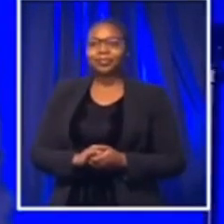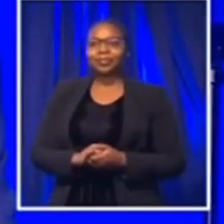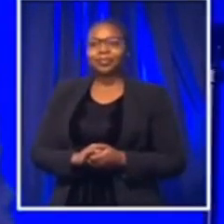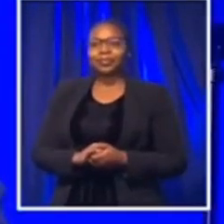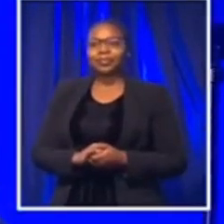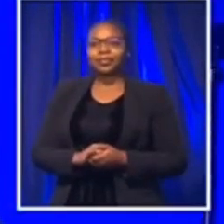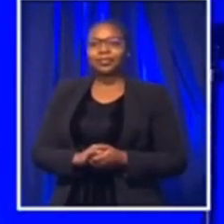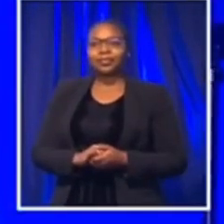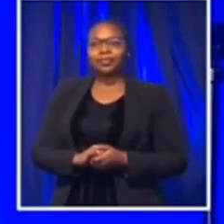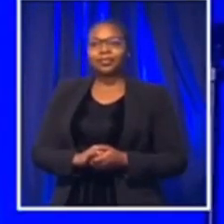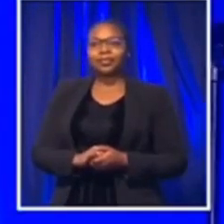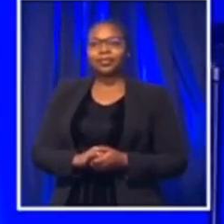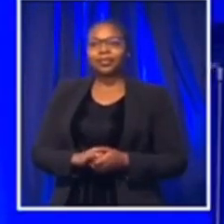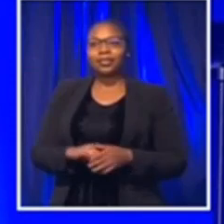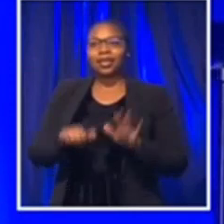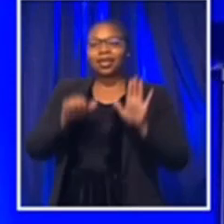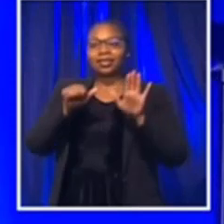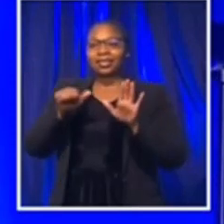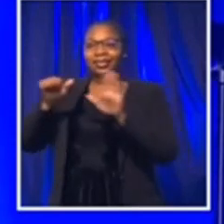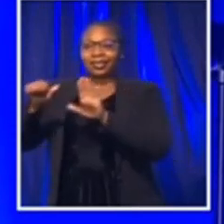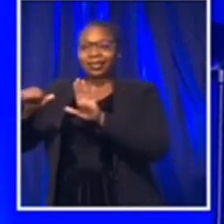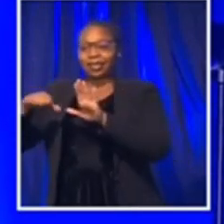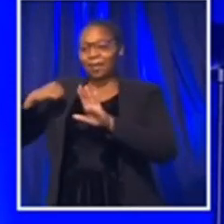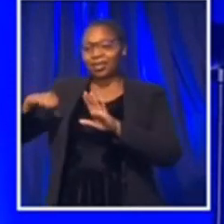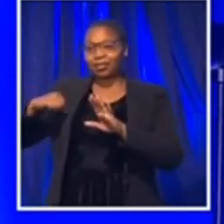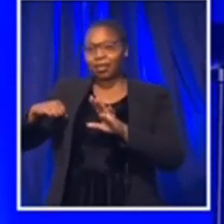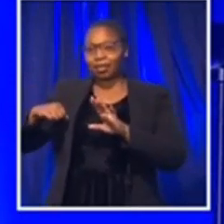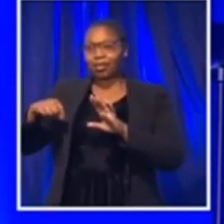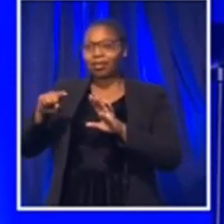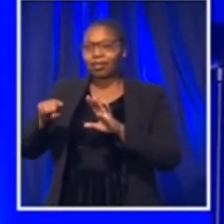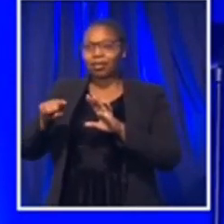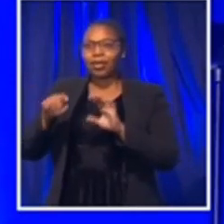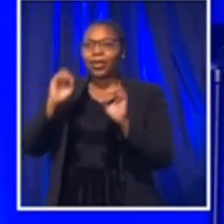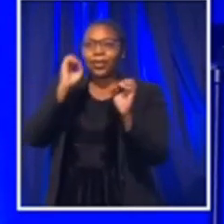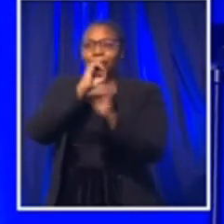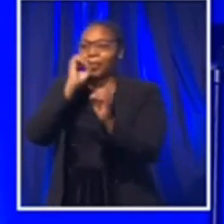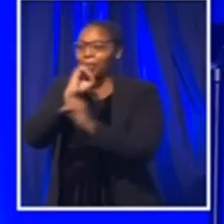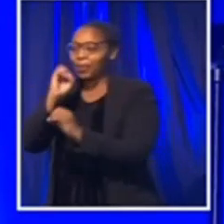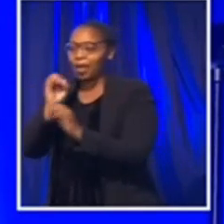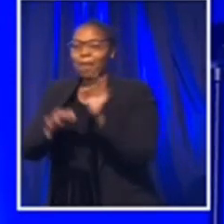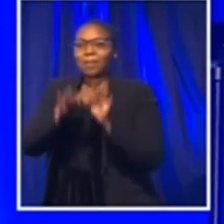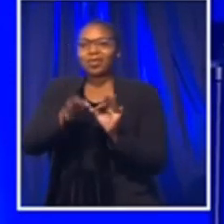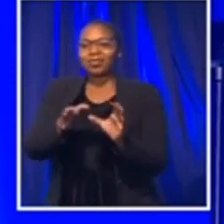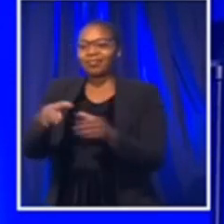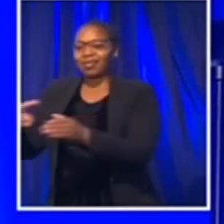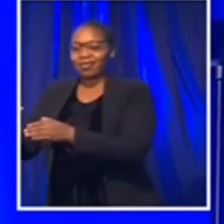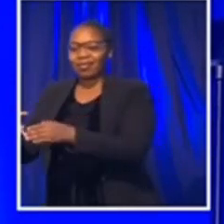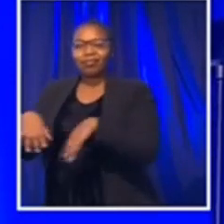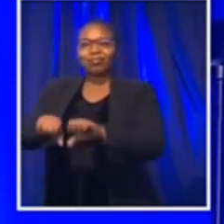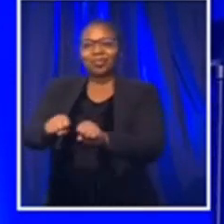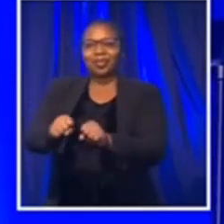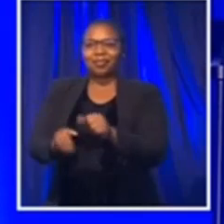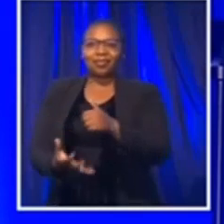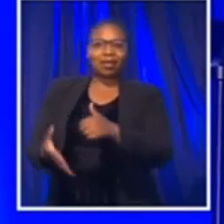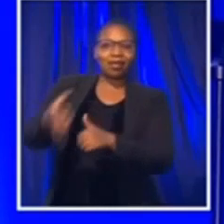And in 66 municipalities, no party achieved a